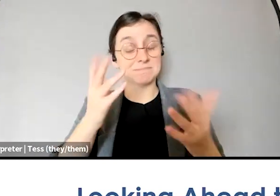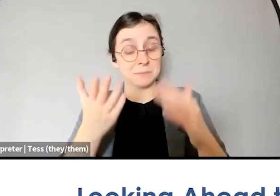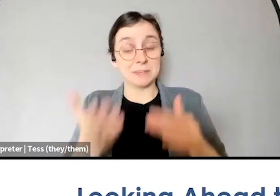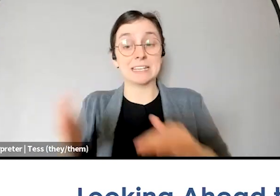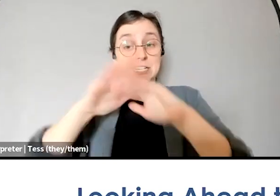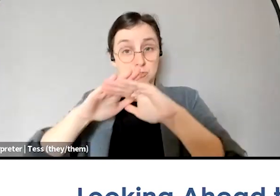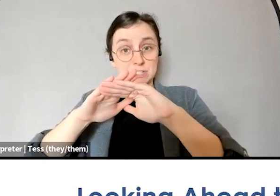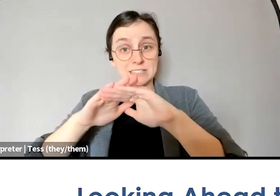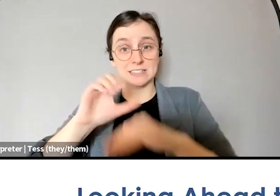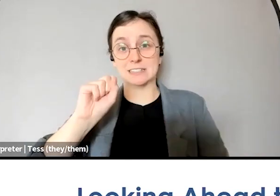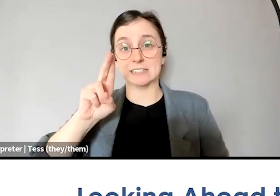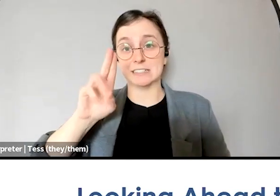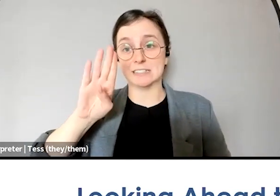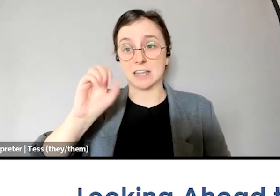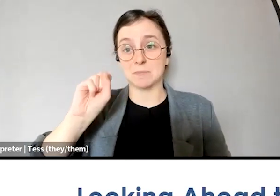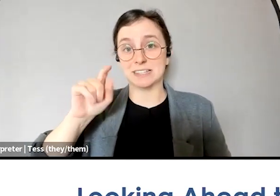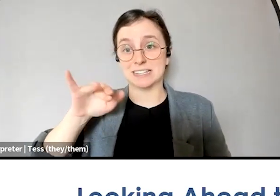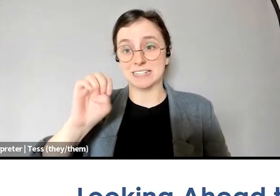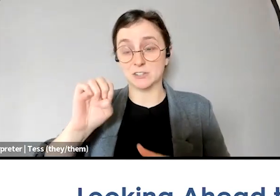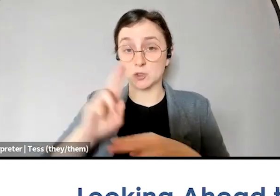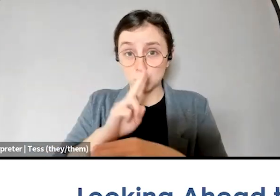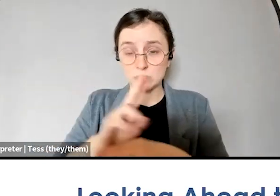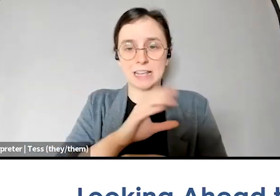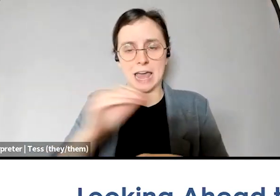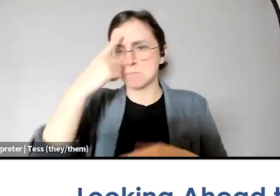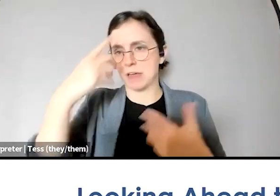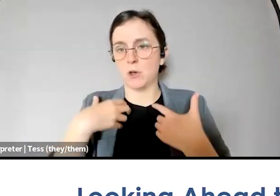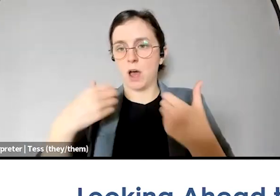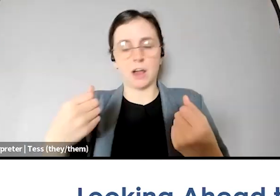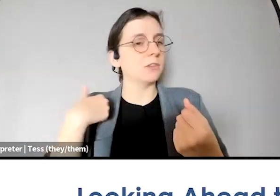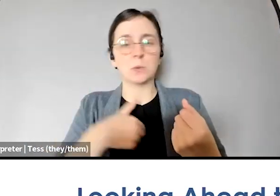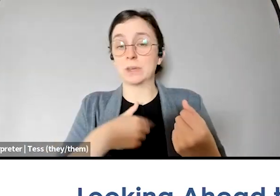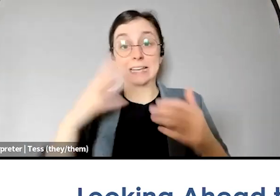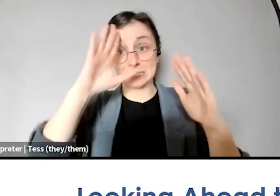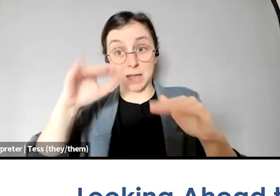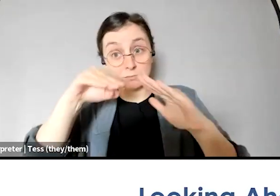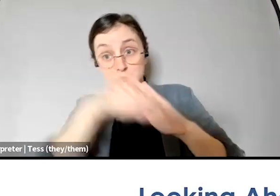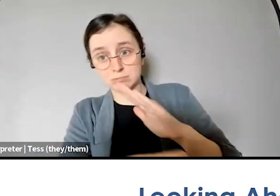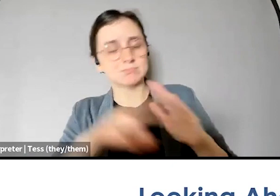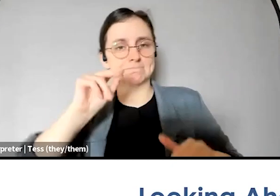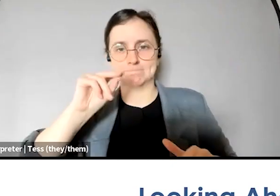data has not changed. We still see a tremendous need out there. Next slide.